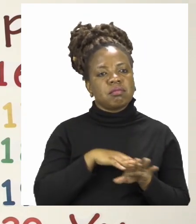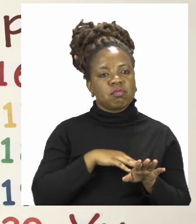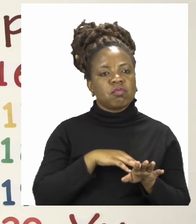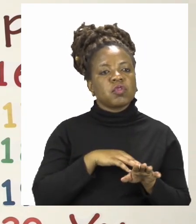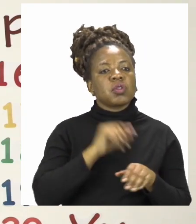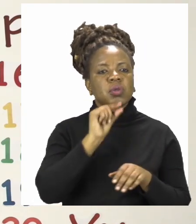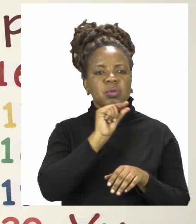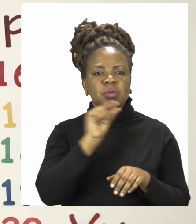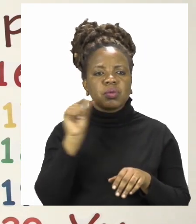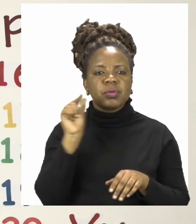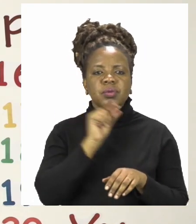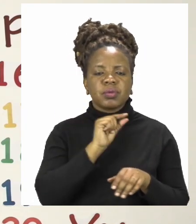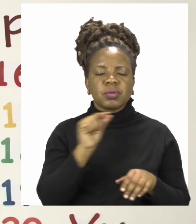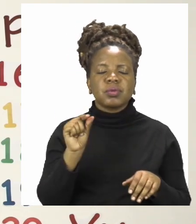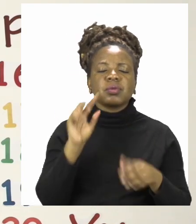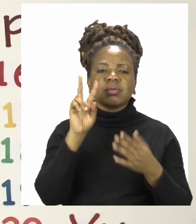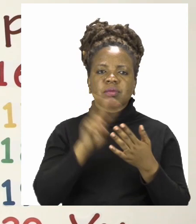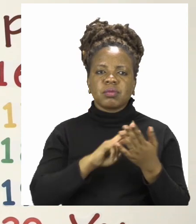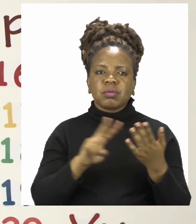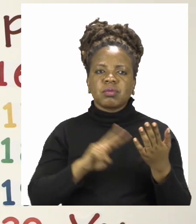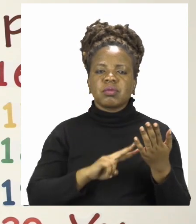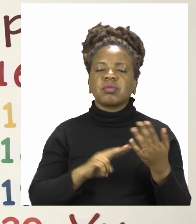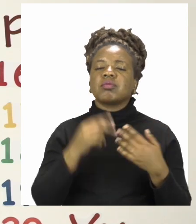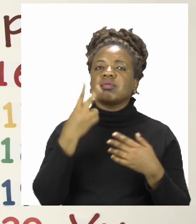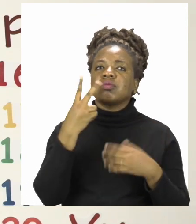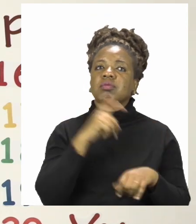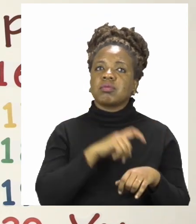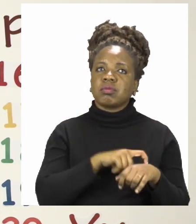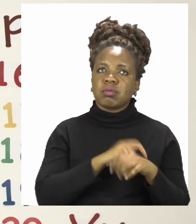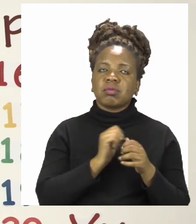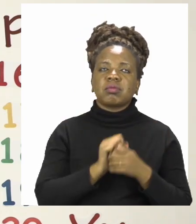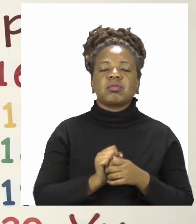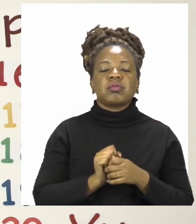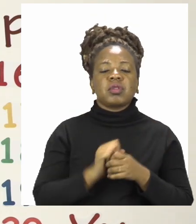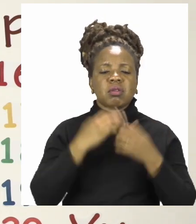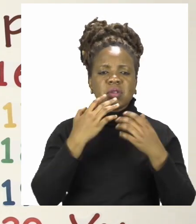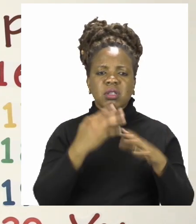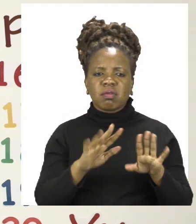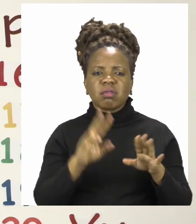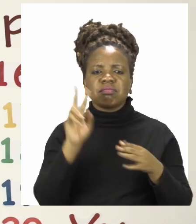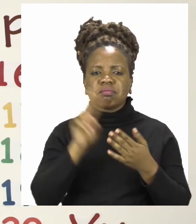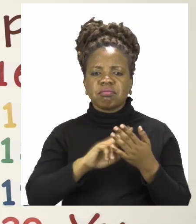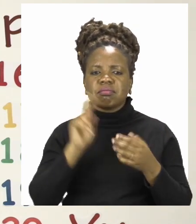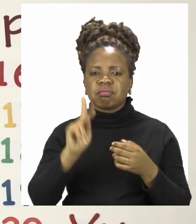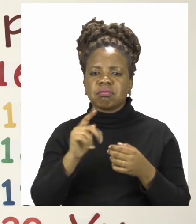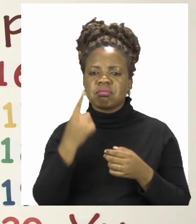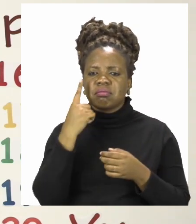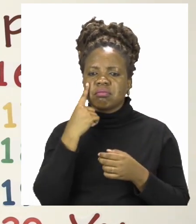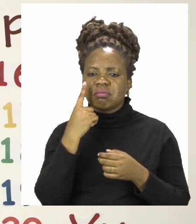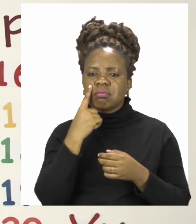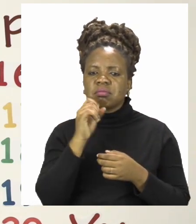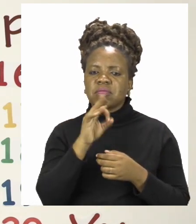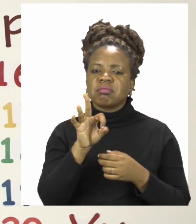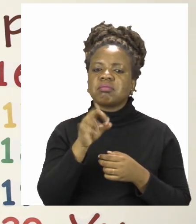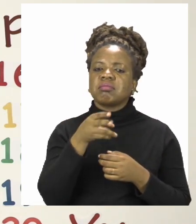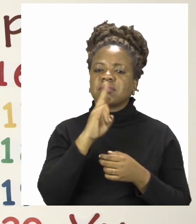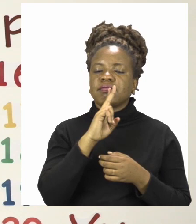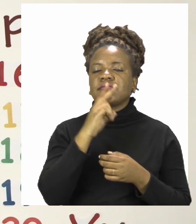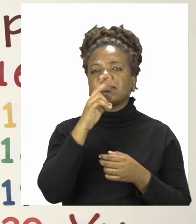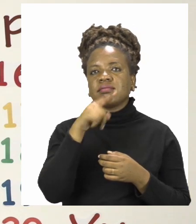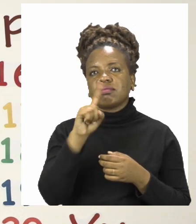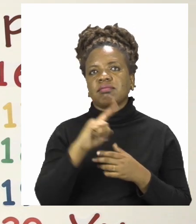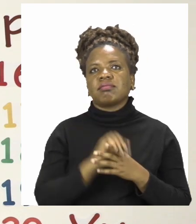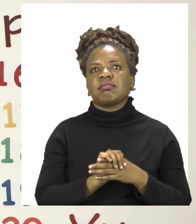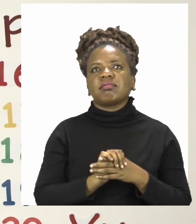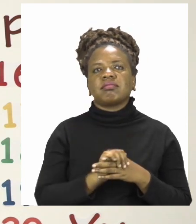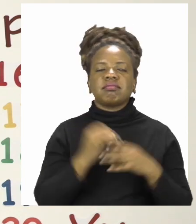done, read it again so that you know you answered it the correct way. Have fun with both exercises,